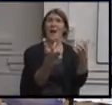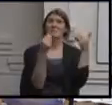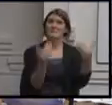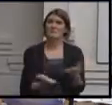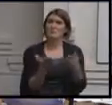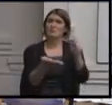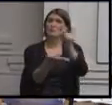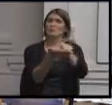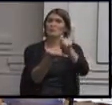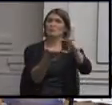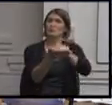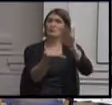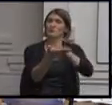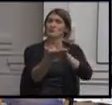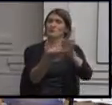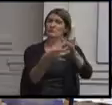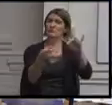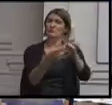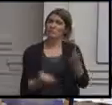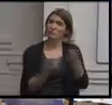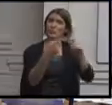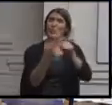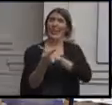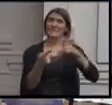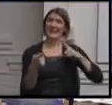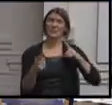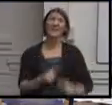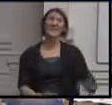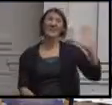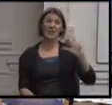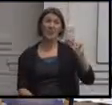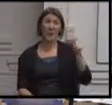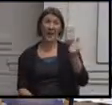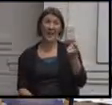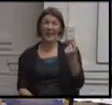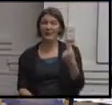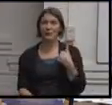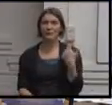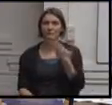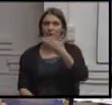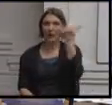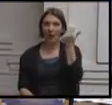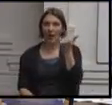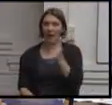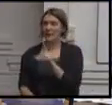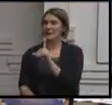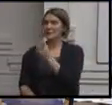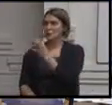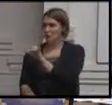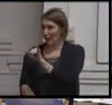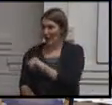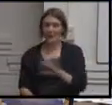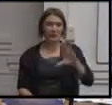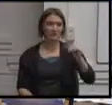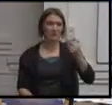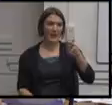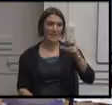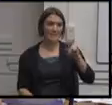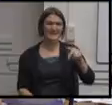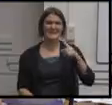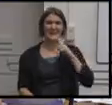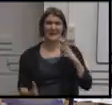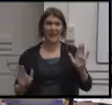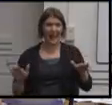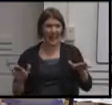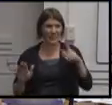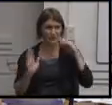the town to send a message through to the legislators. And Mr. DeGray and Mr. Chapman talked about putting it on the select